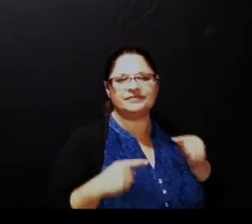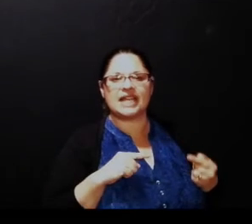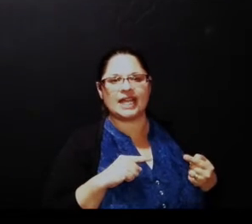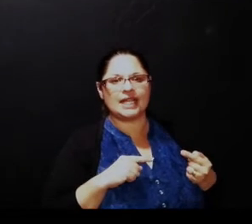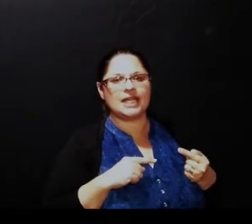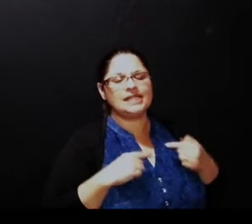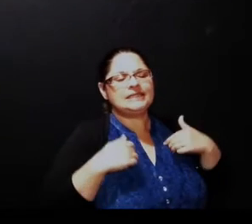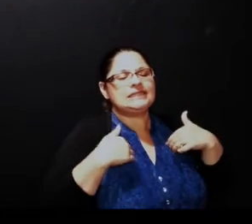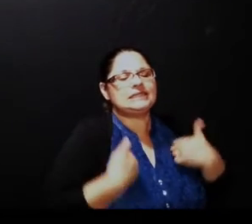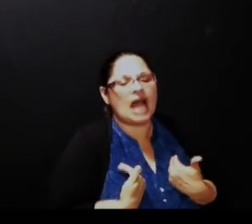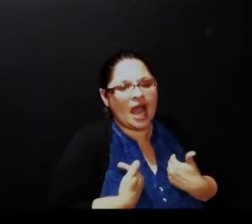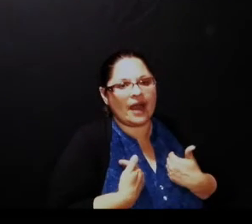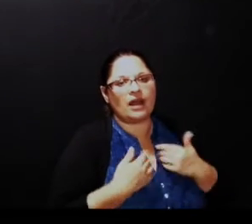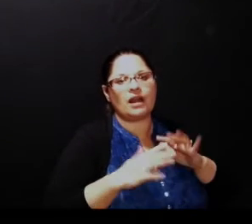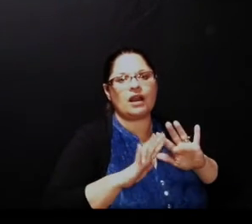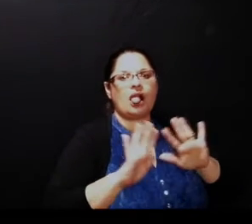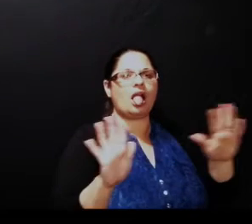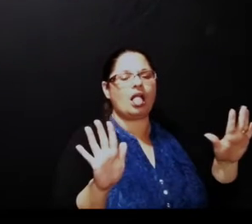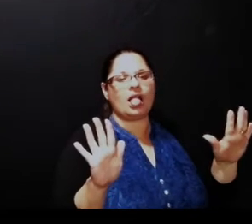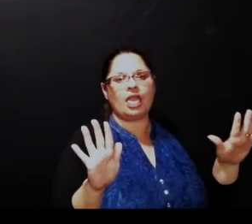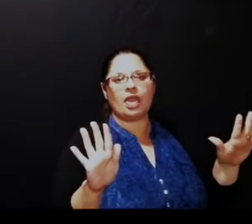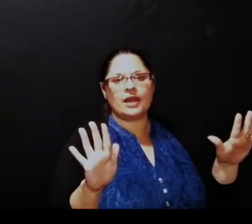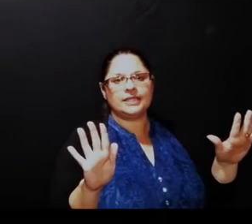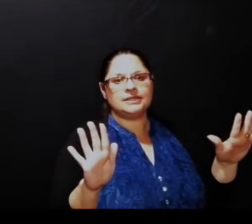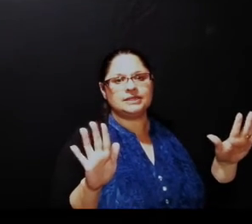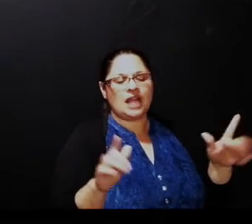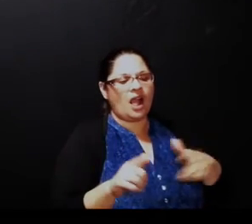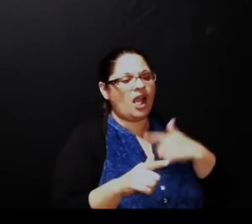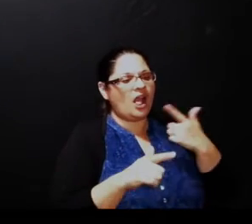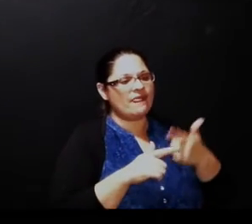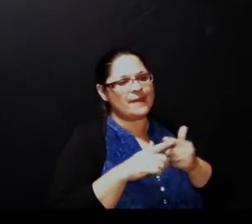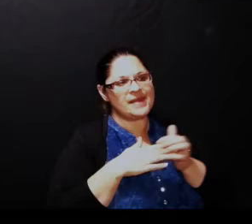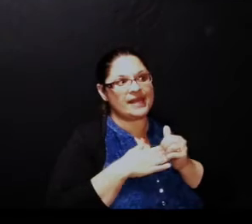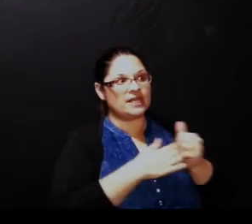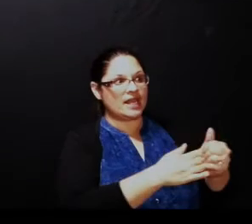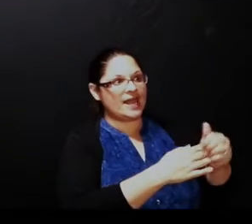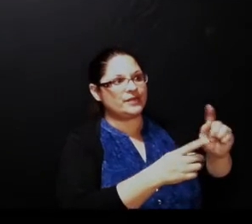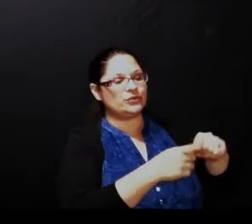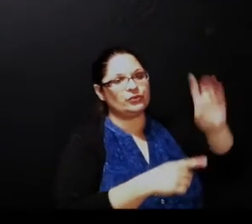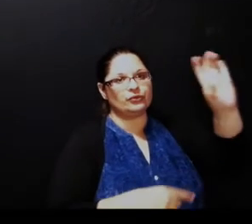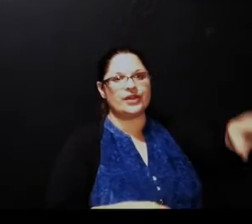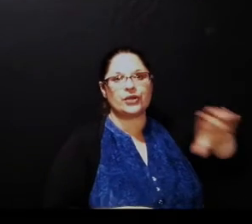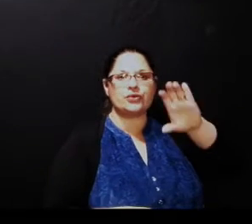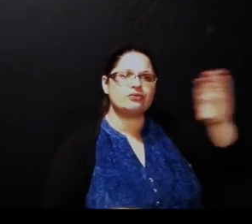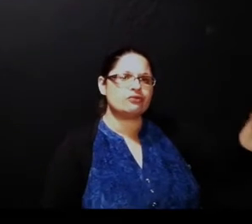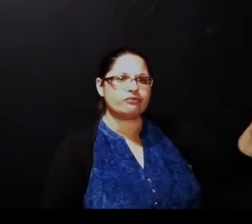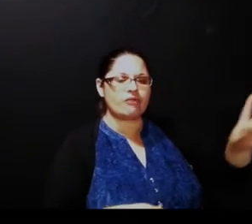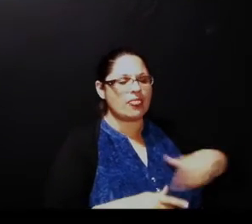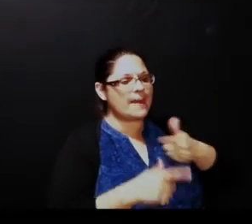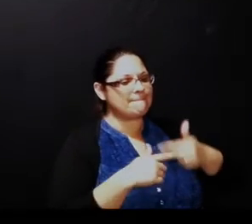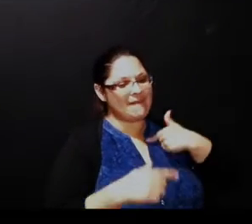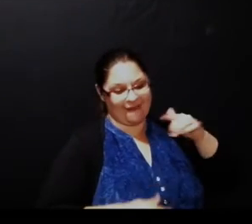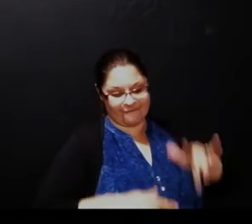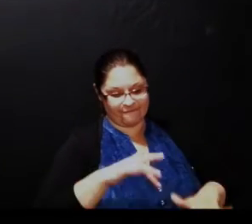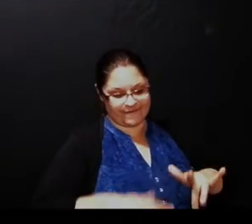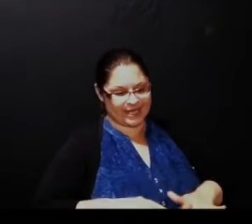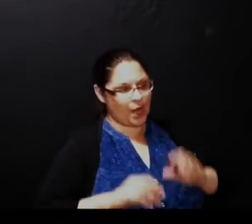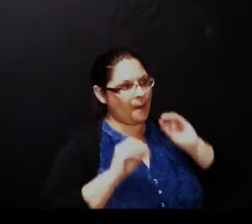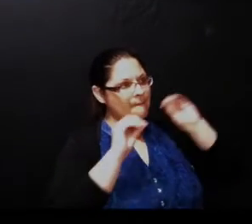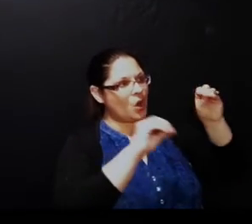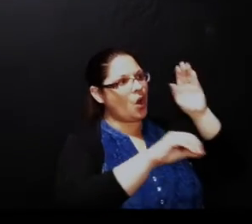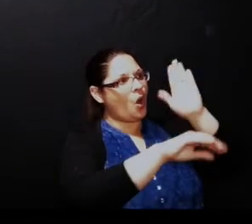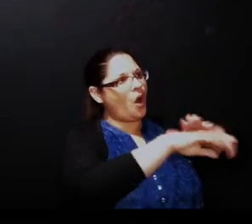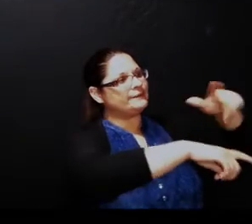drain of the trial and the fakeness of it all and being carried to the foot of the cross and erected, my feet lifted off of the